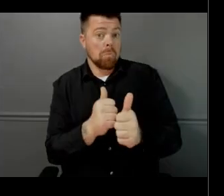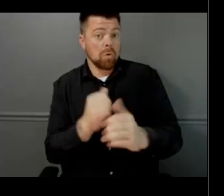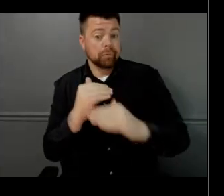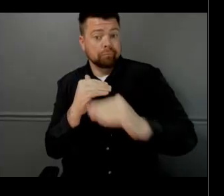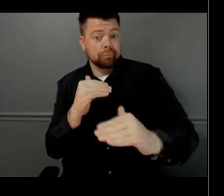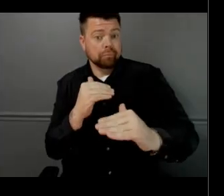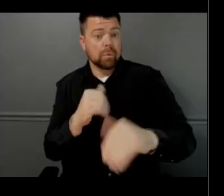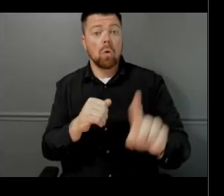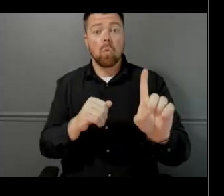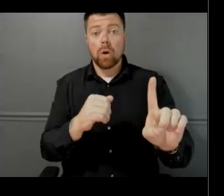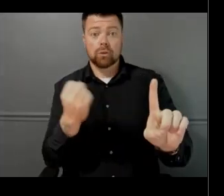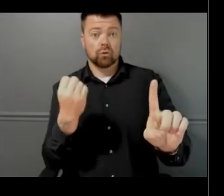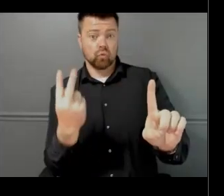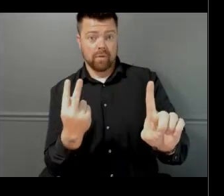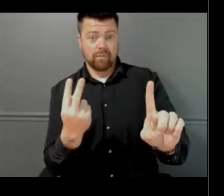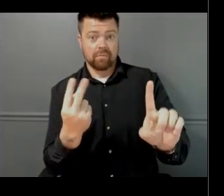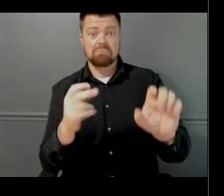to 12.